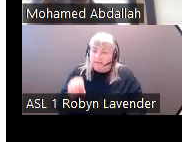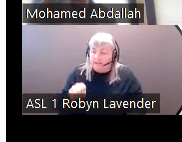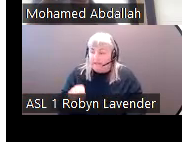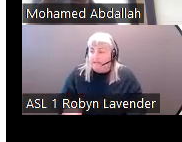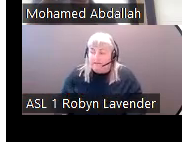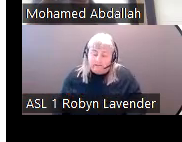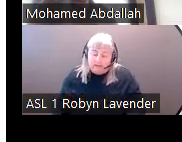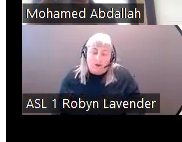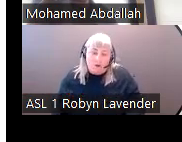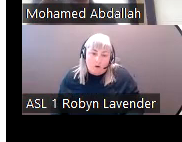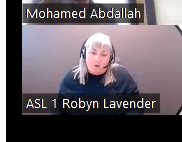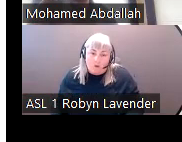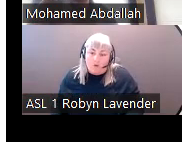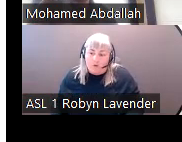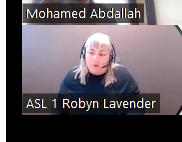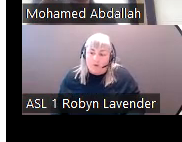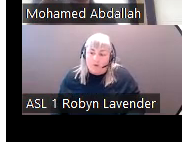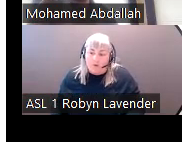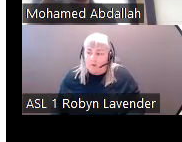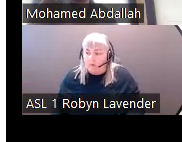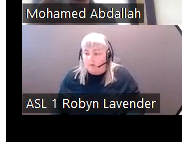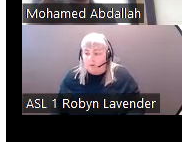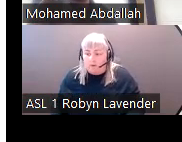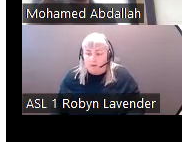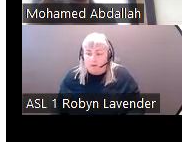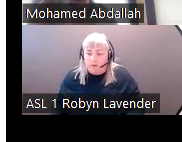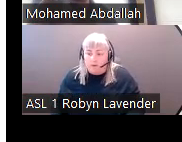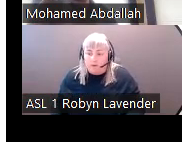About 20%, yeah.